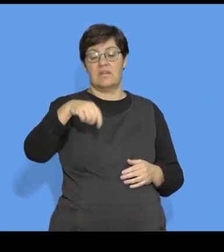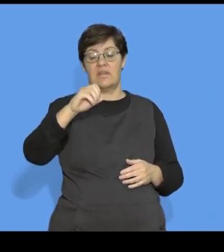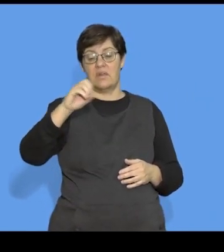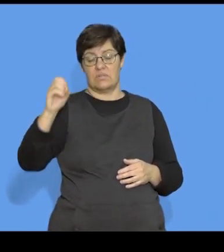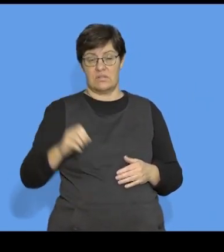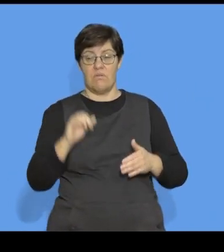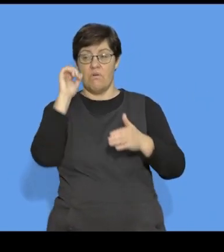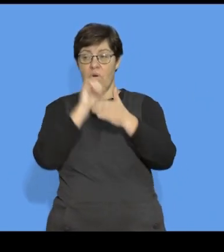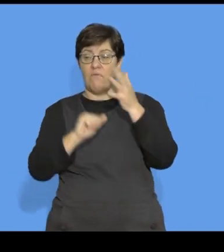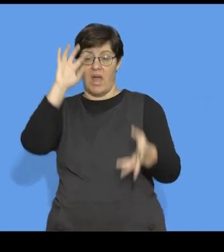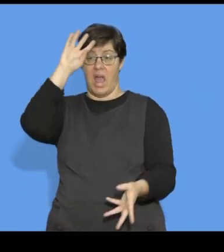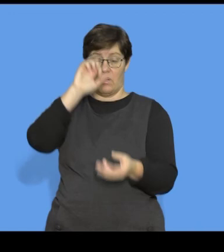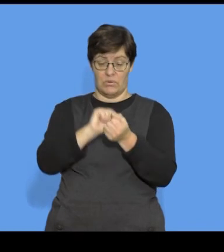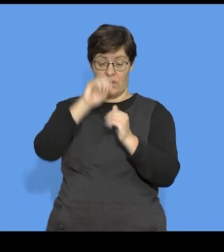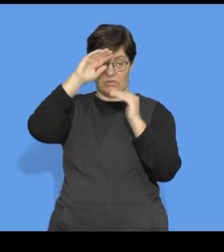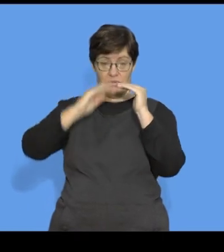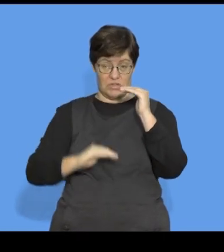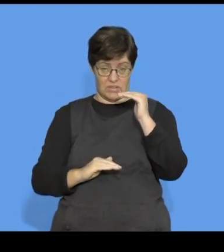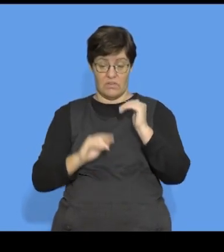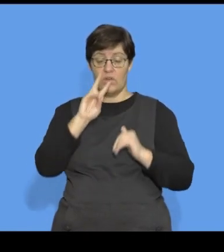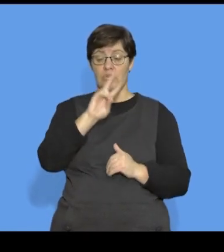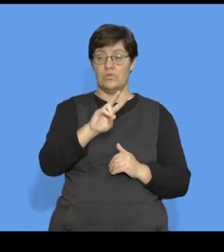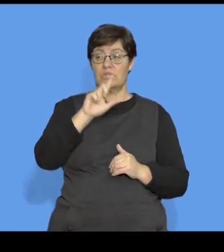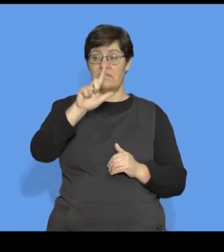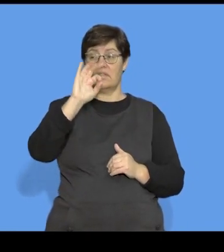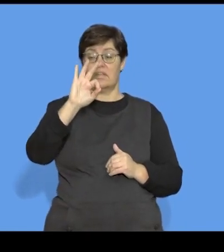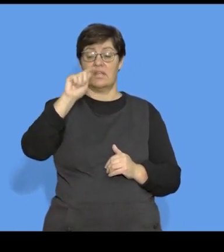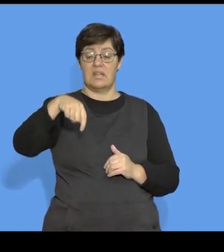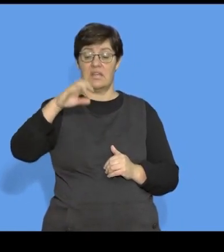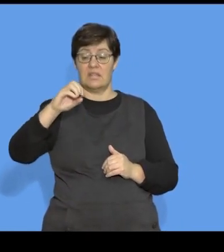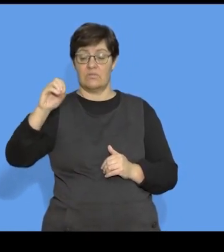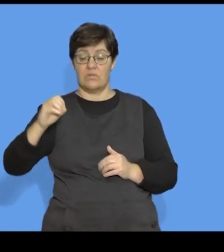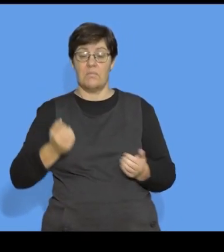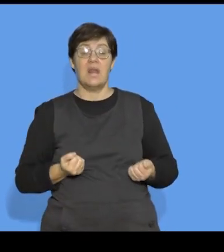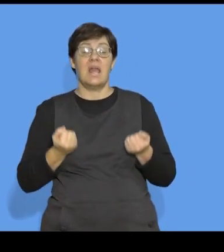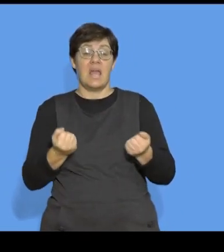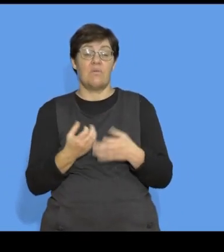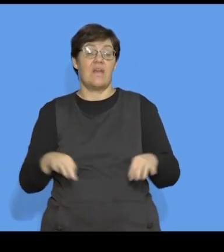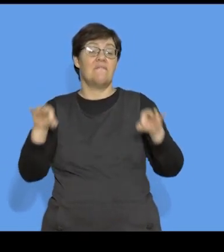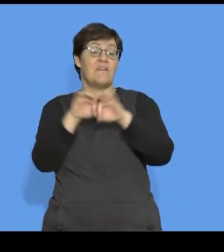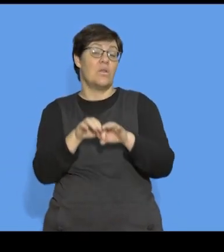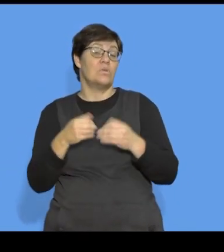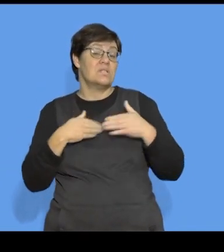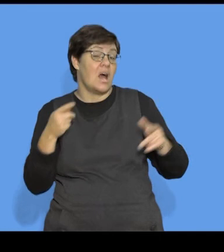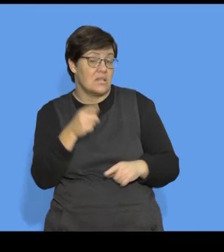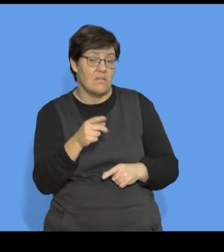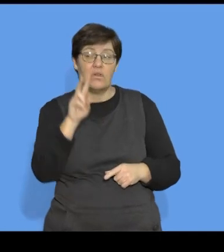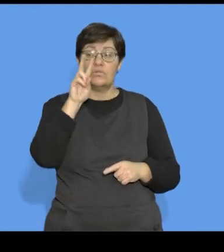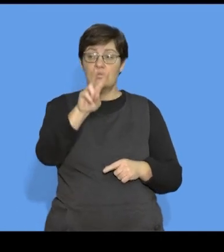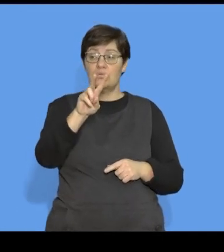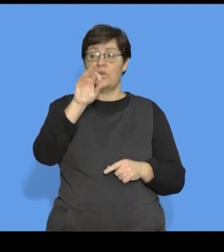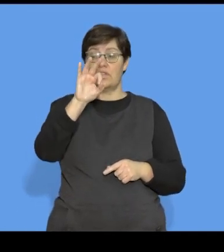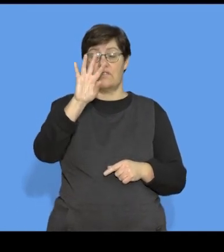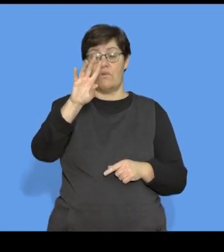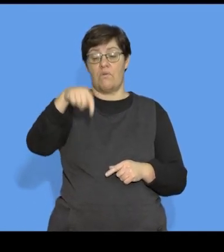of 507,000, subtract your accumulated depreciation of 273,000, will give you your carrying value at the